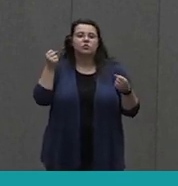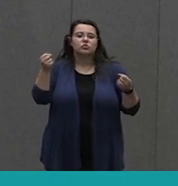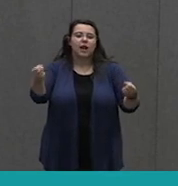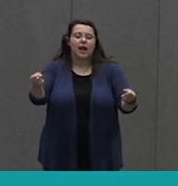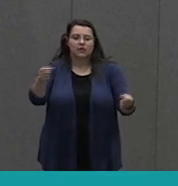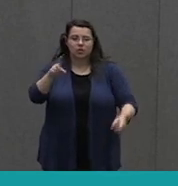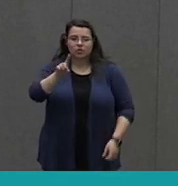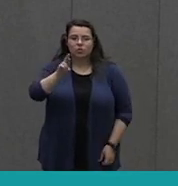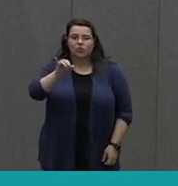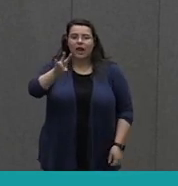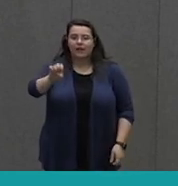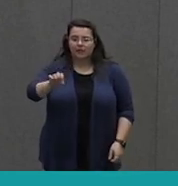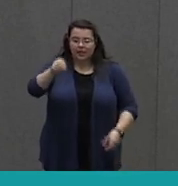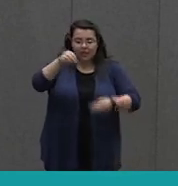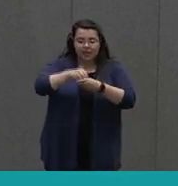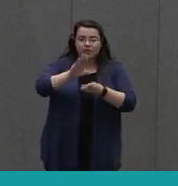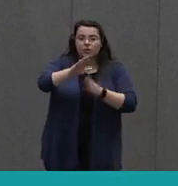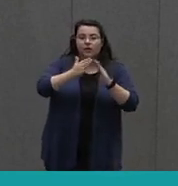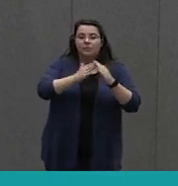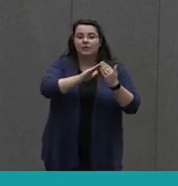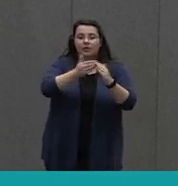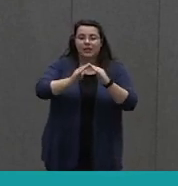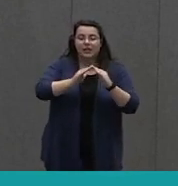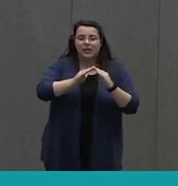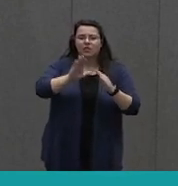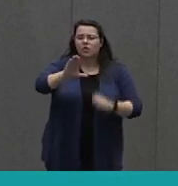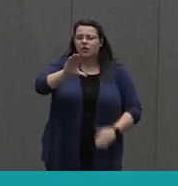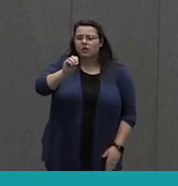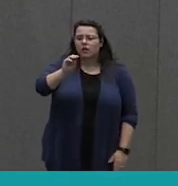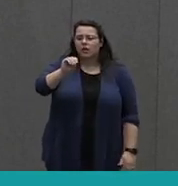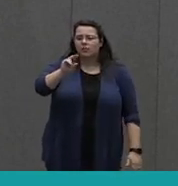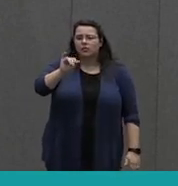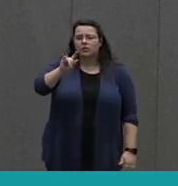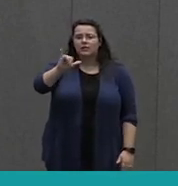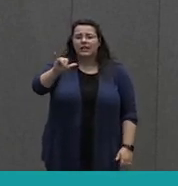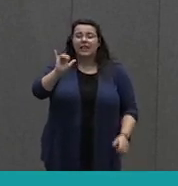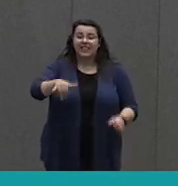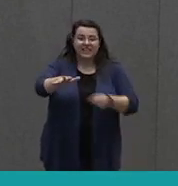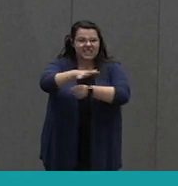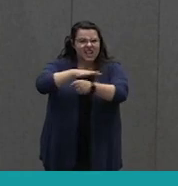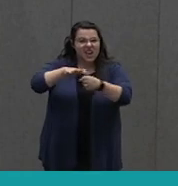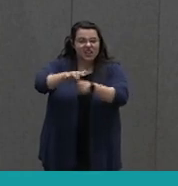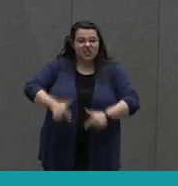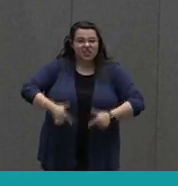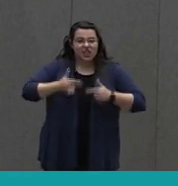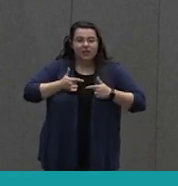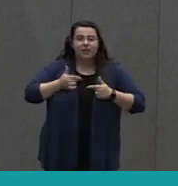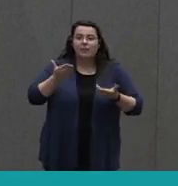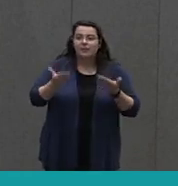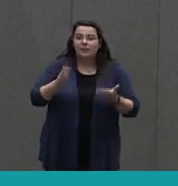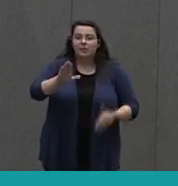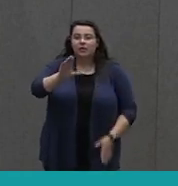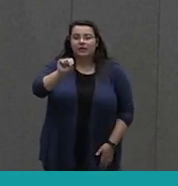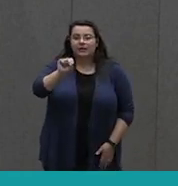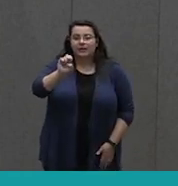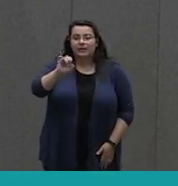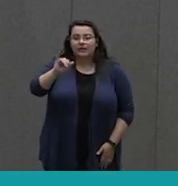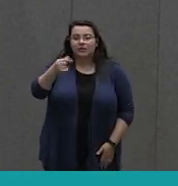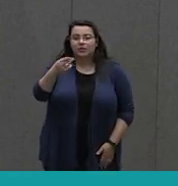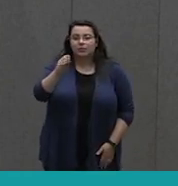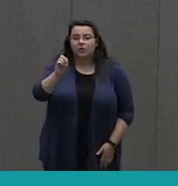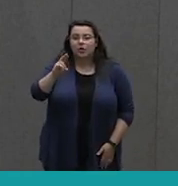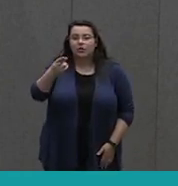case you need some ideas for making your own kind of book. This kind of book is called environmental print.